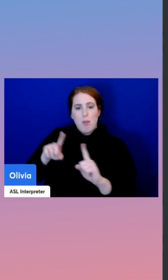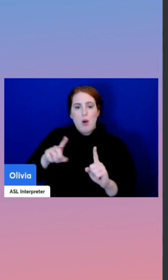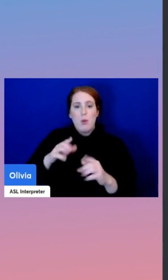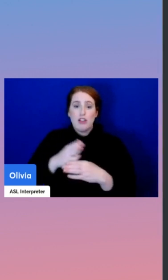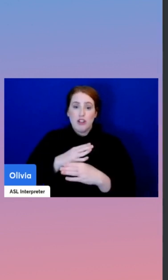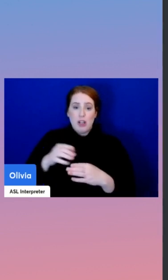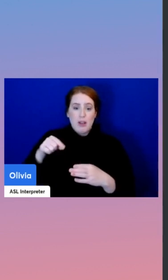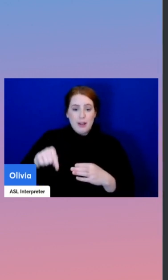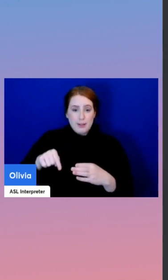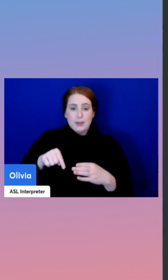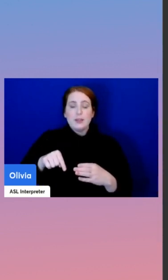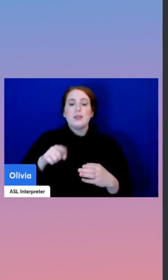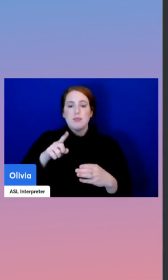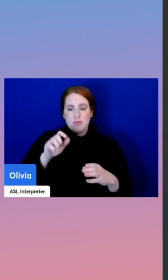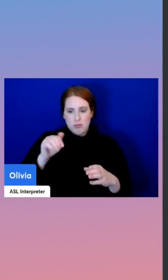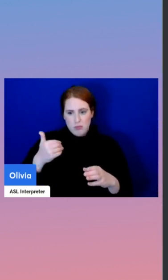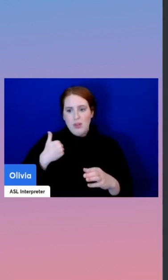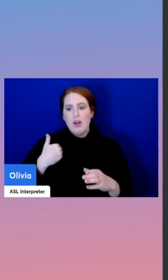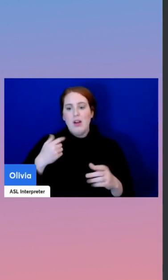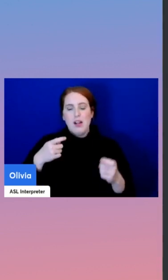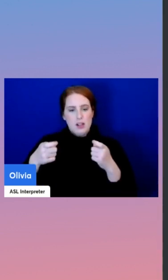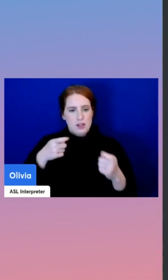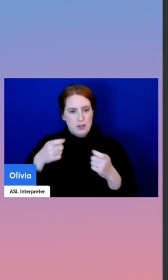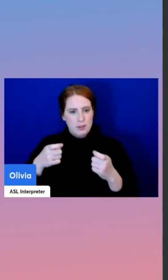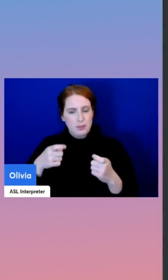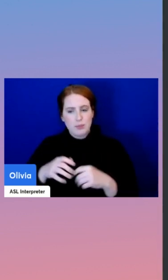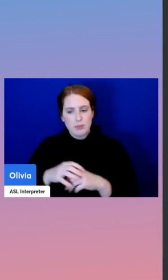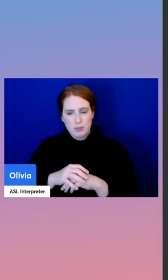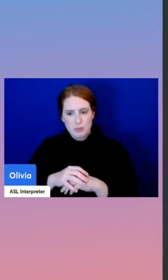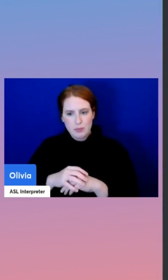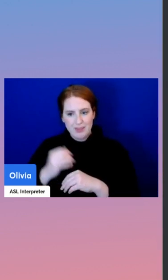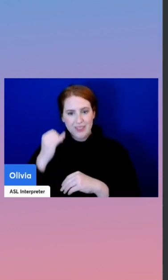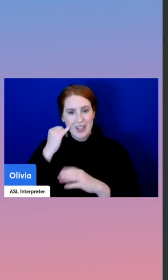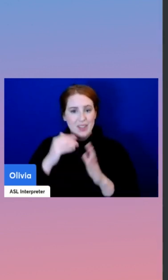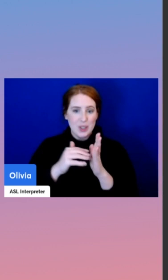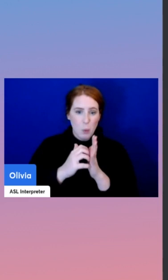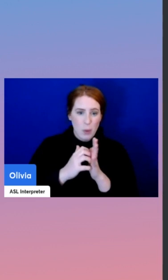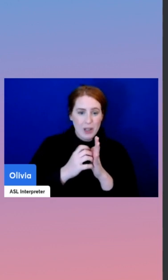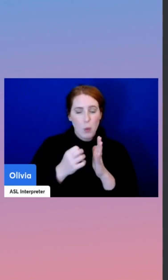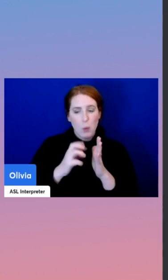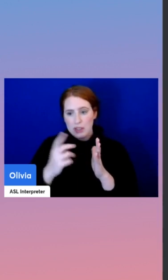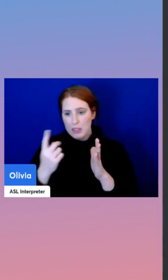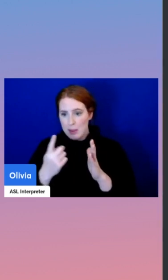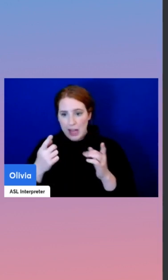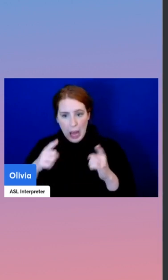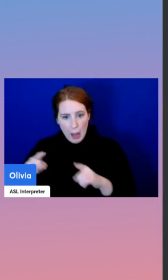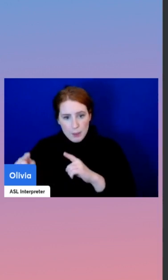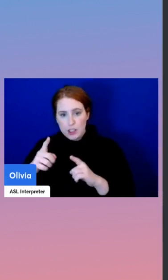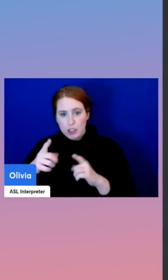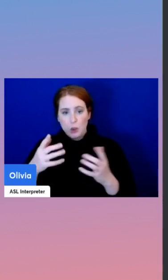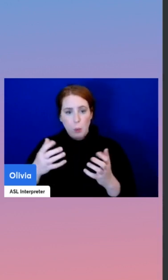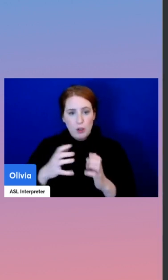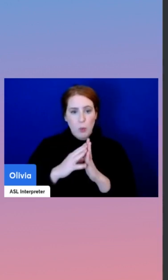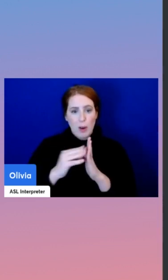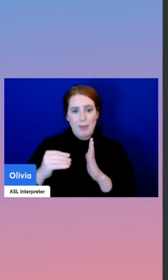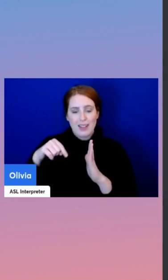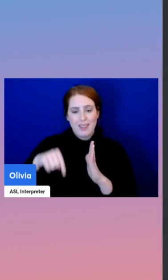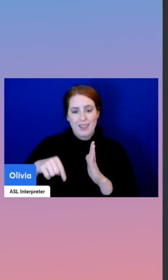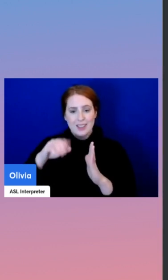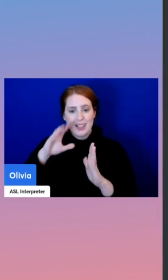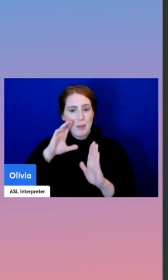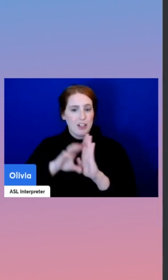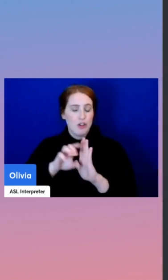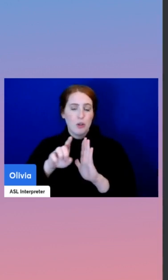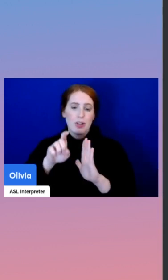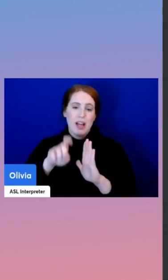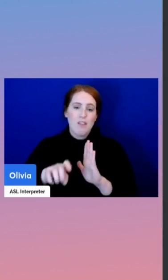control from this build account, because in case there is a vulnerability or something, or you want to deprecate this image, in this case you just need to unshare it from